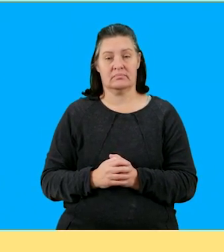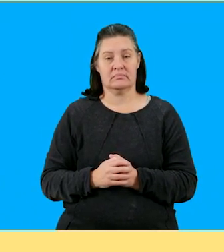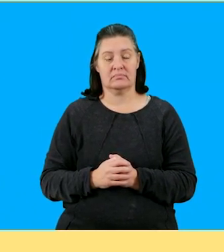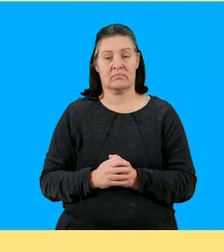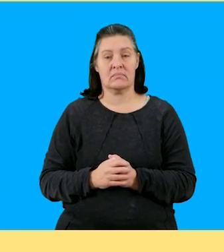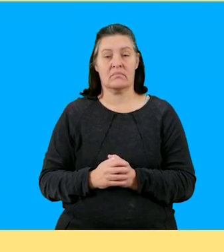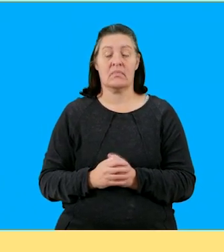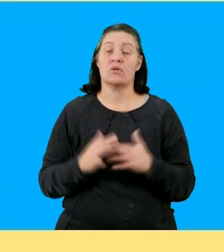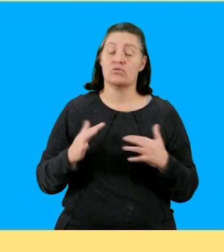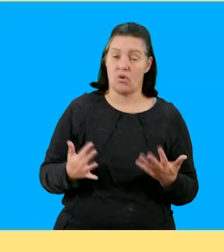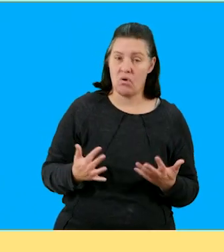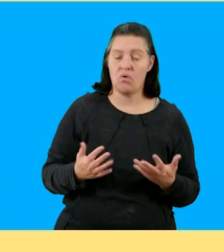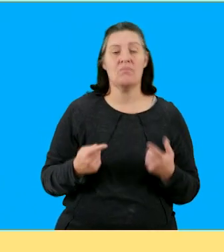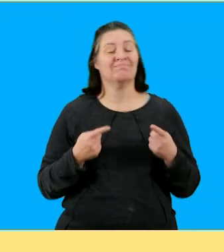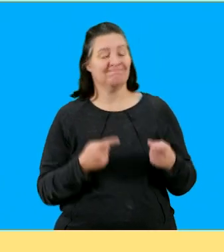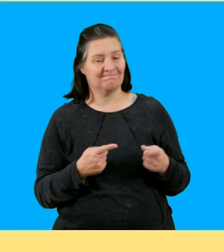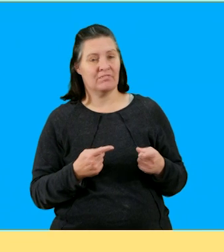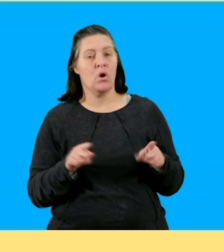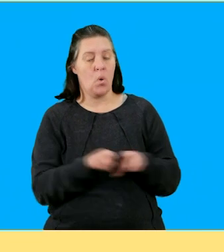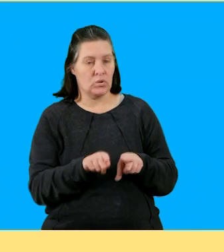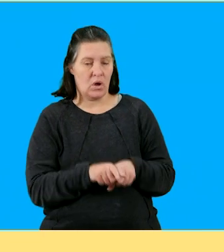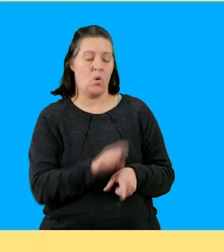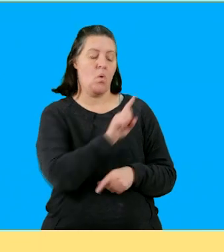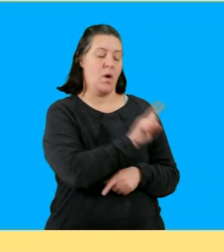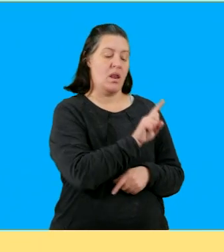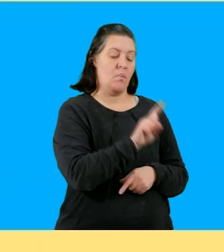119,800. So I'll come here, it is also